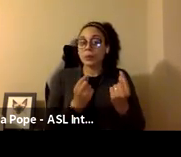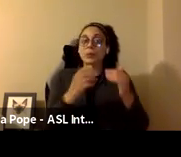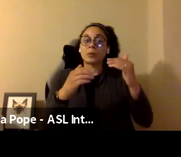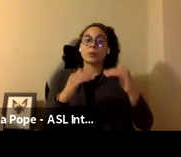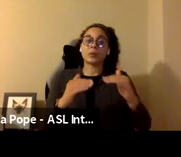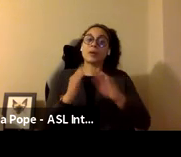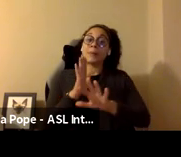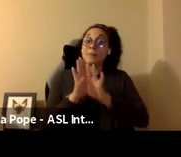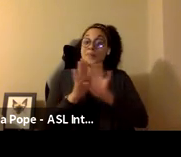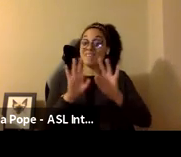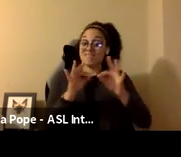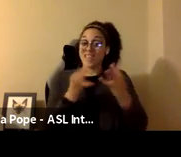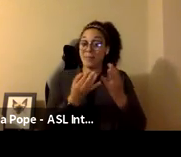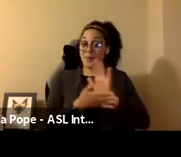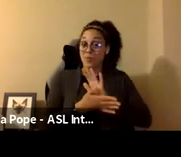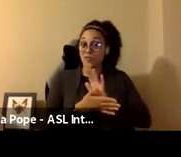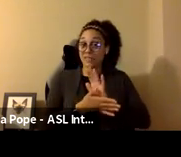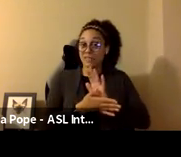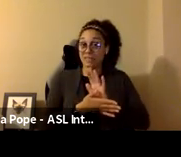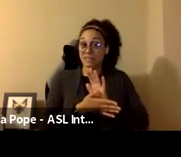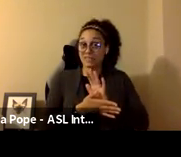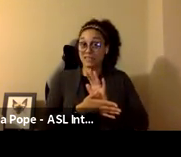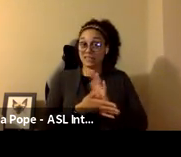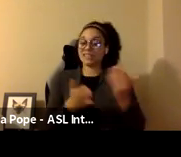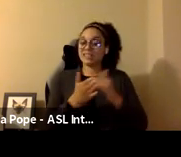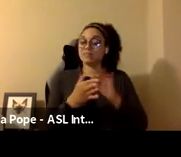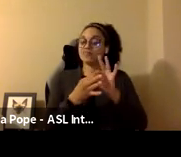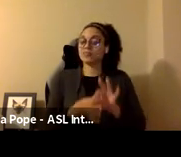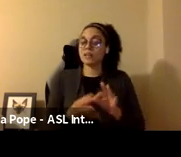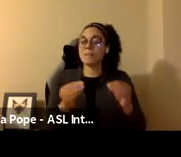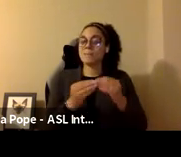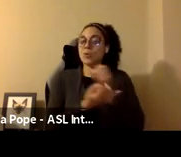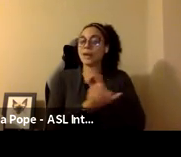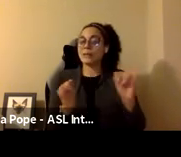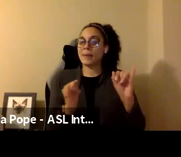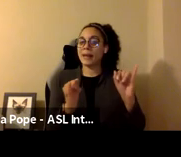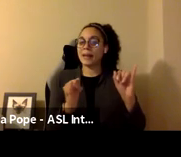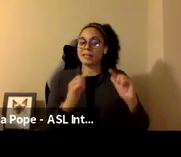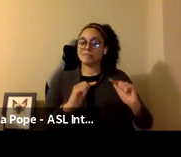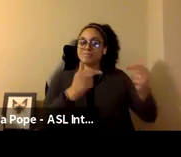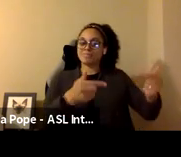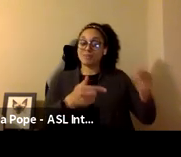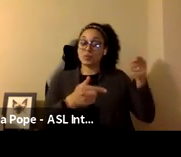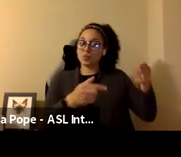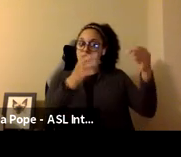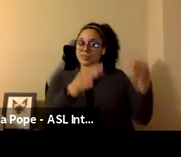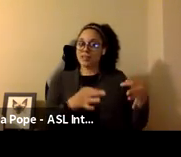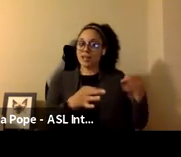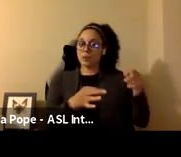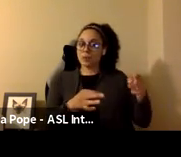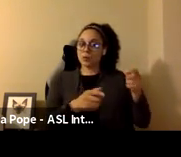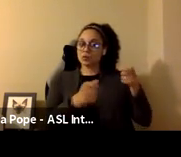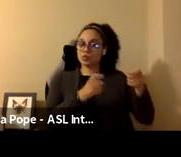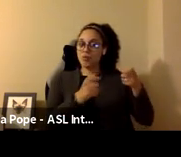family movie. Again, you'll notice this is all about being independent and giving them choice and having them feel in control. That can be